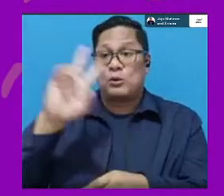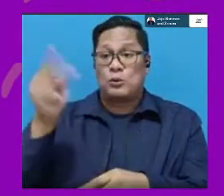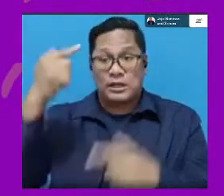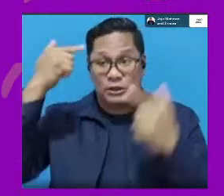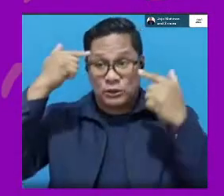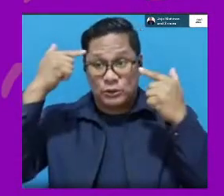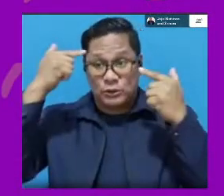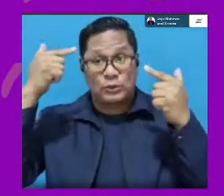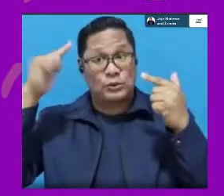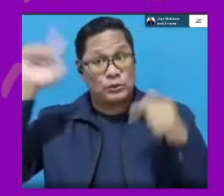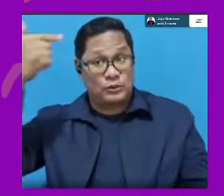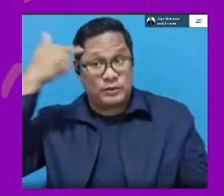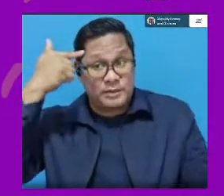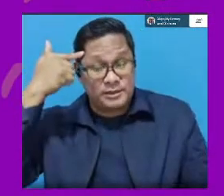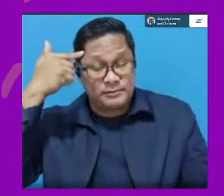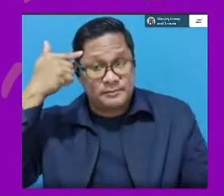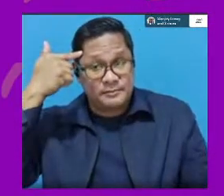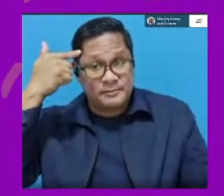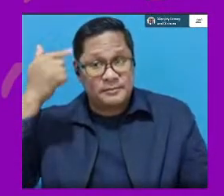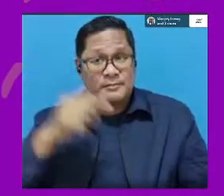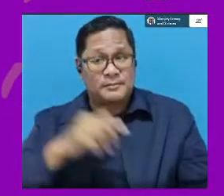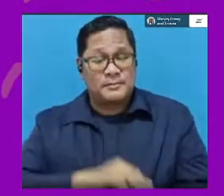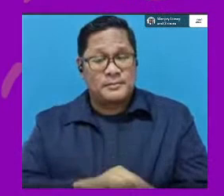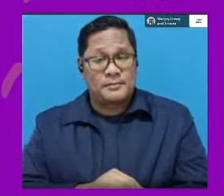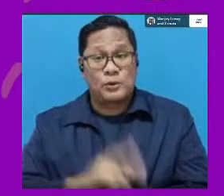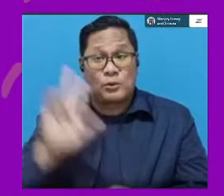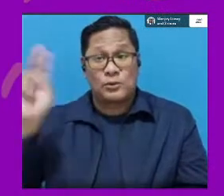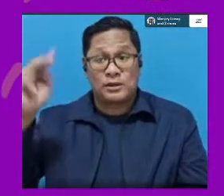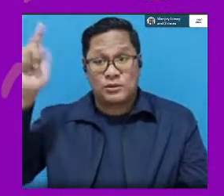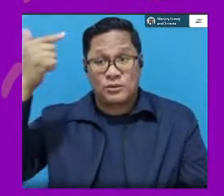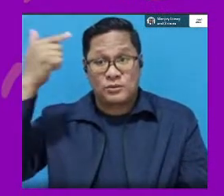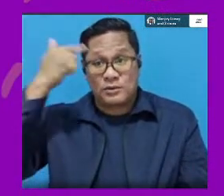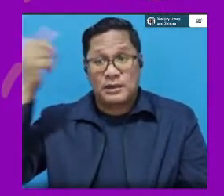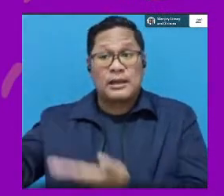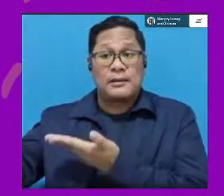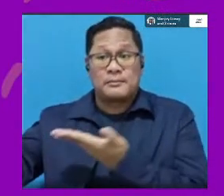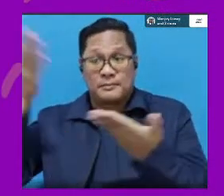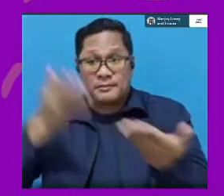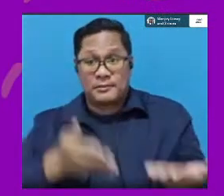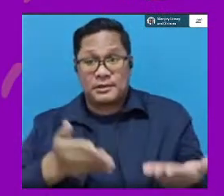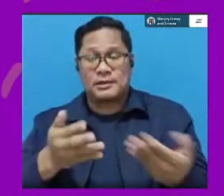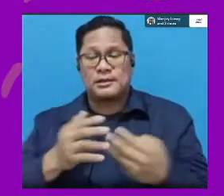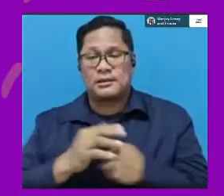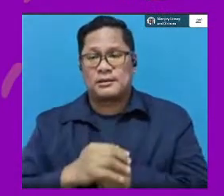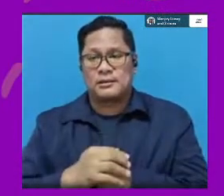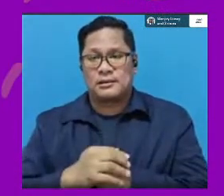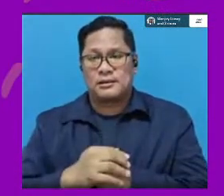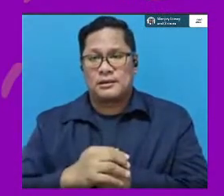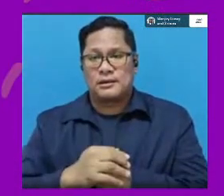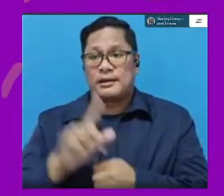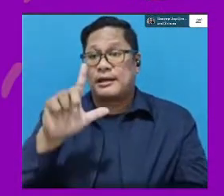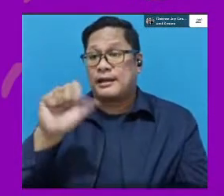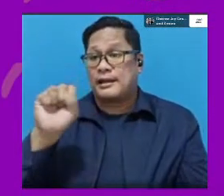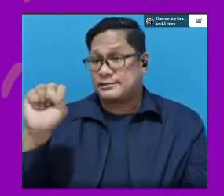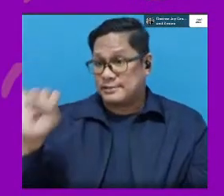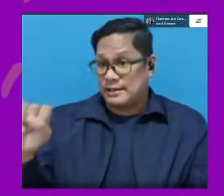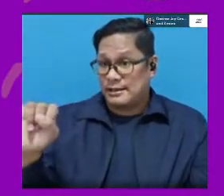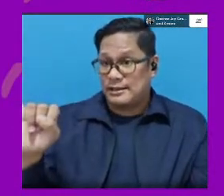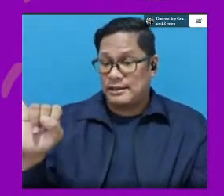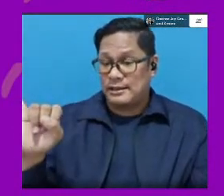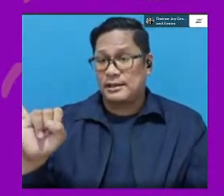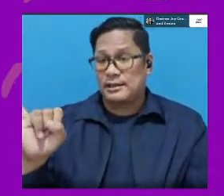brought back LSIs,